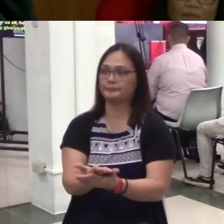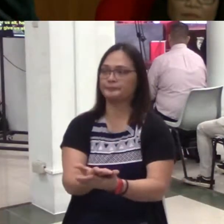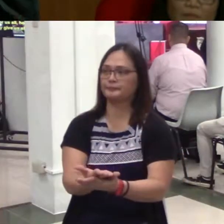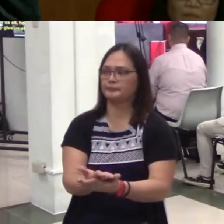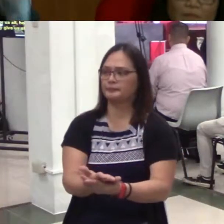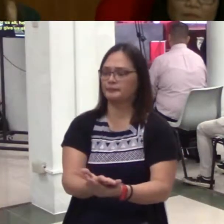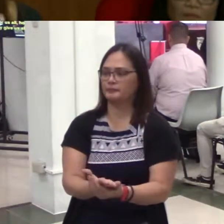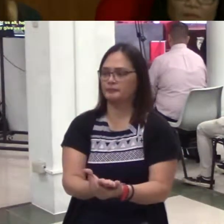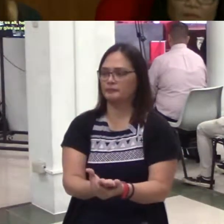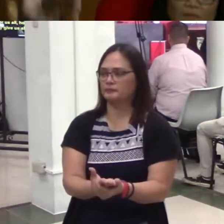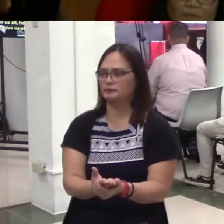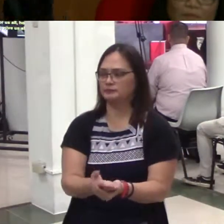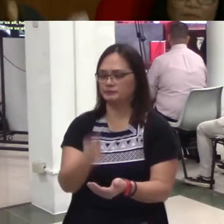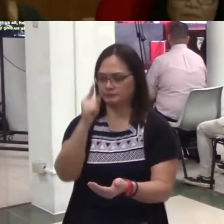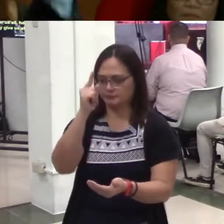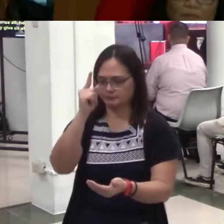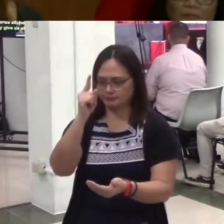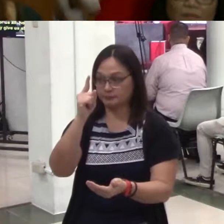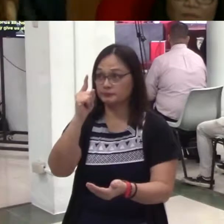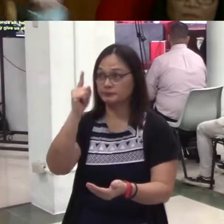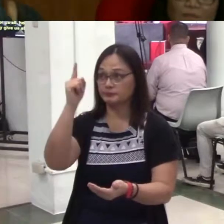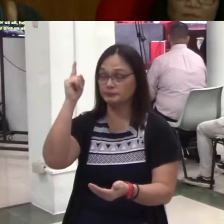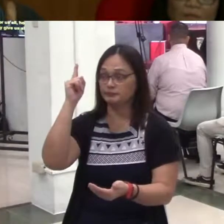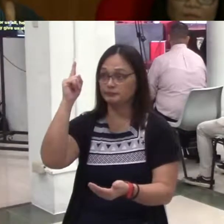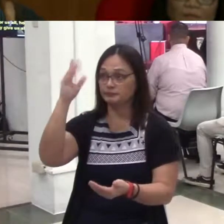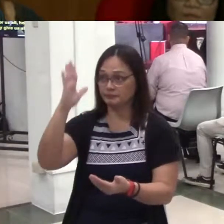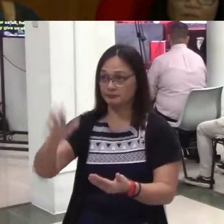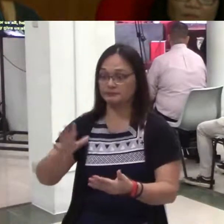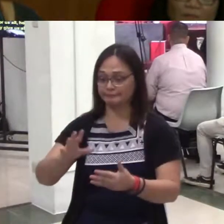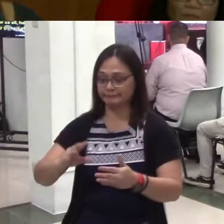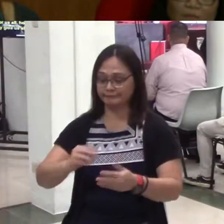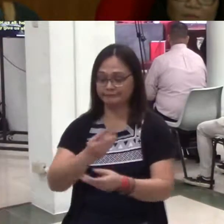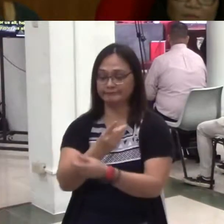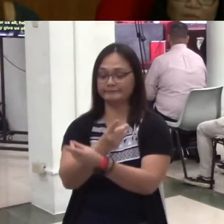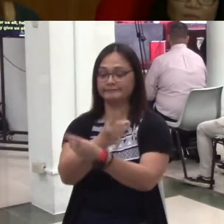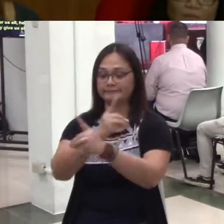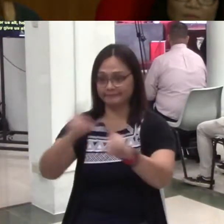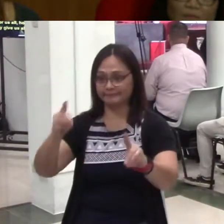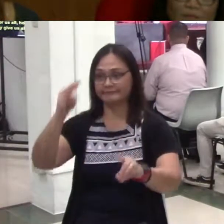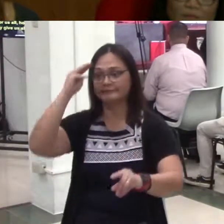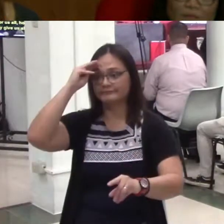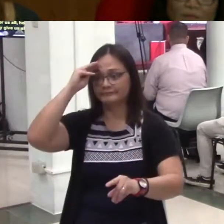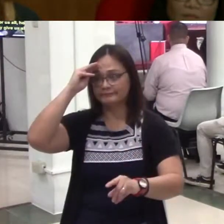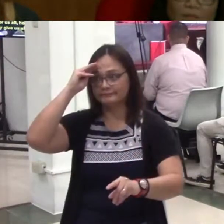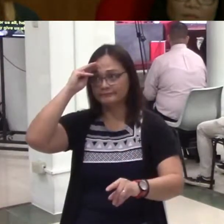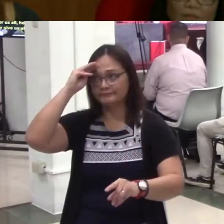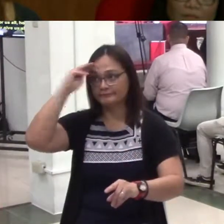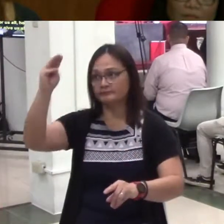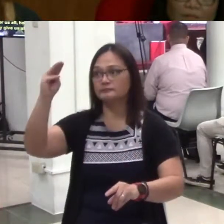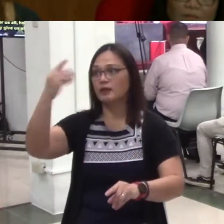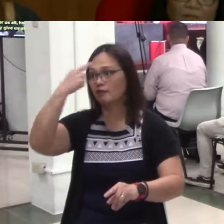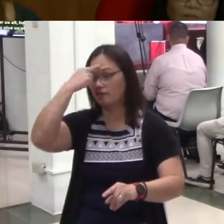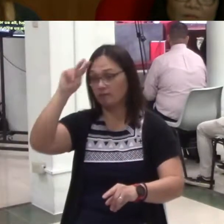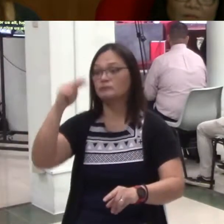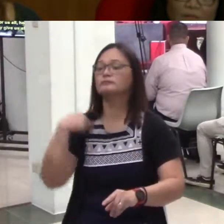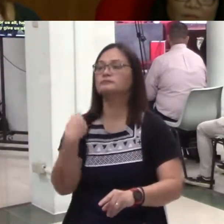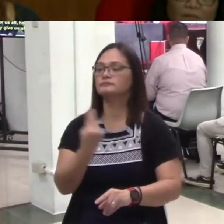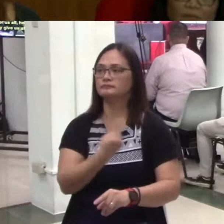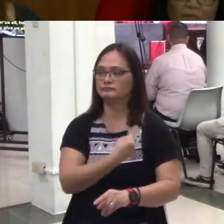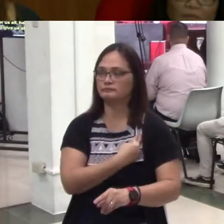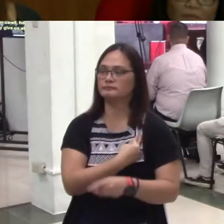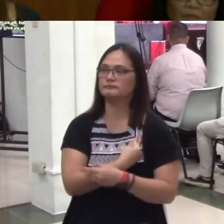this all came about because God said. okay? Because God